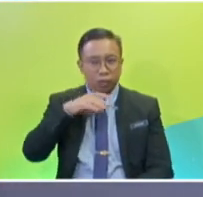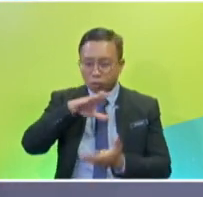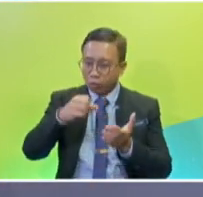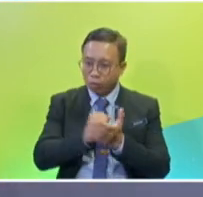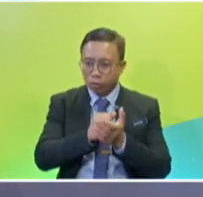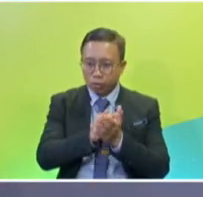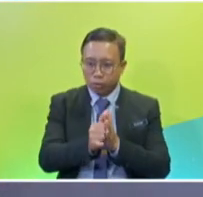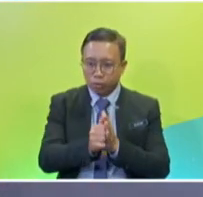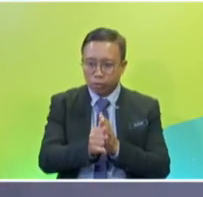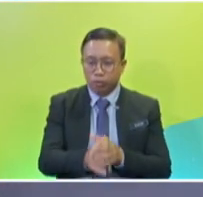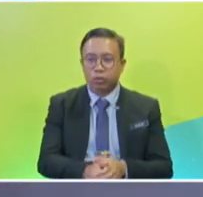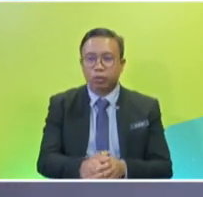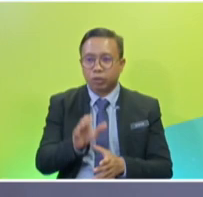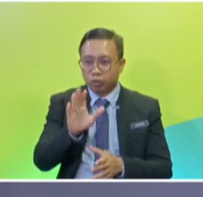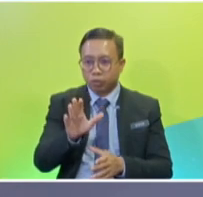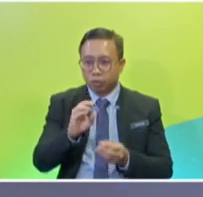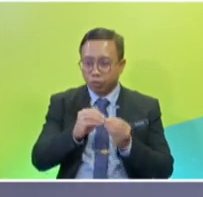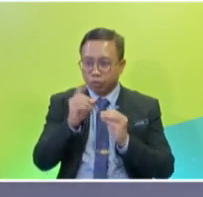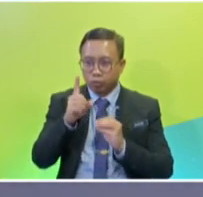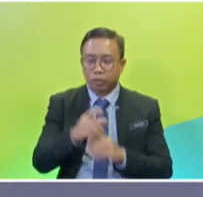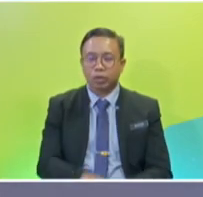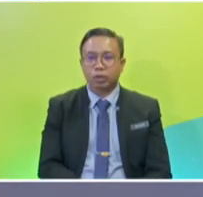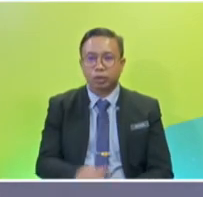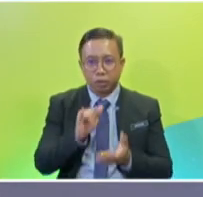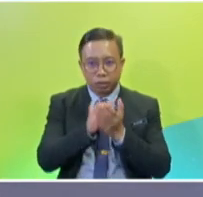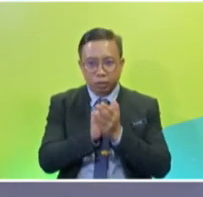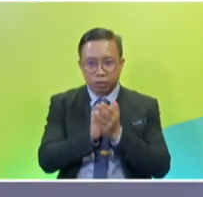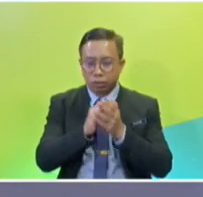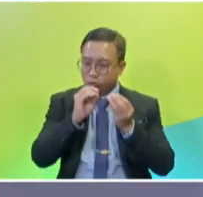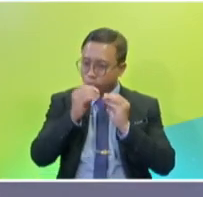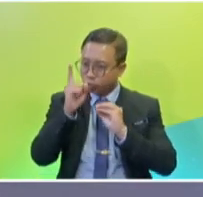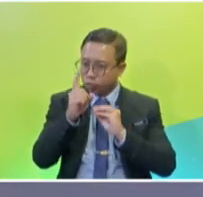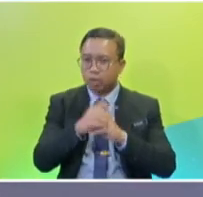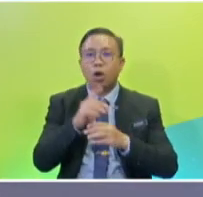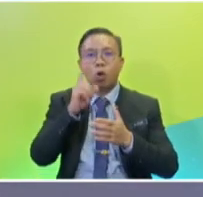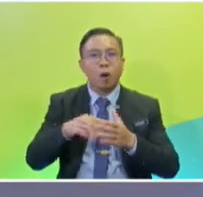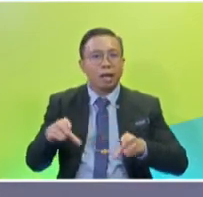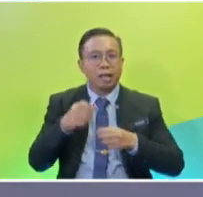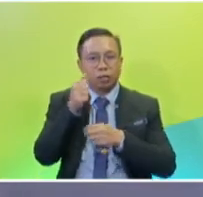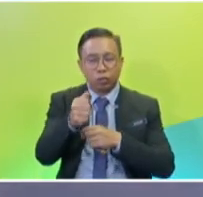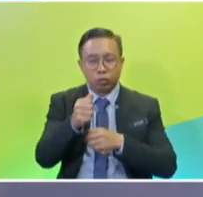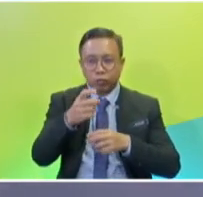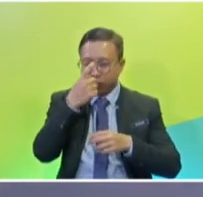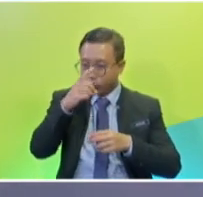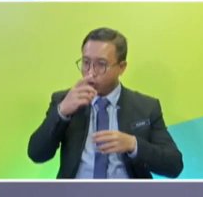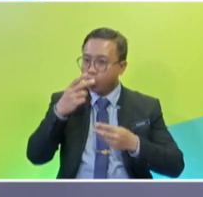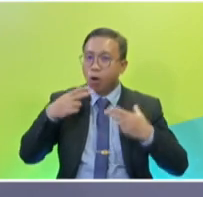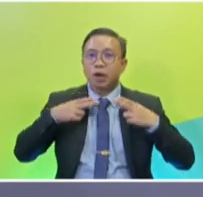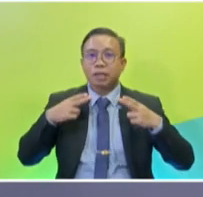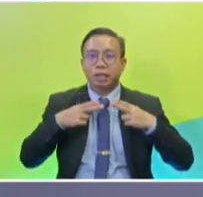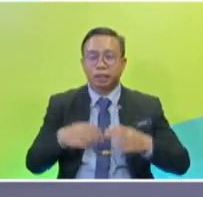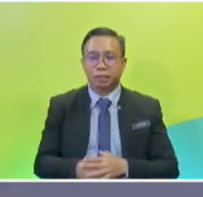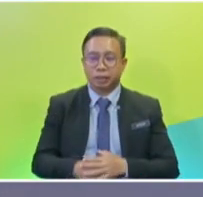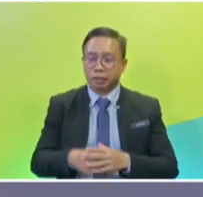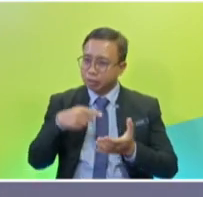will be fulfilling your task number one. So this will be task number one. Yes. What do you do when you go for a holiday? So this is task